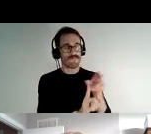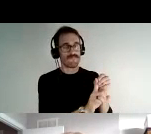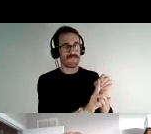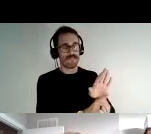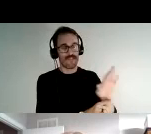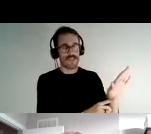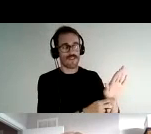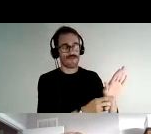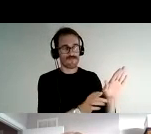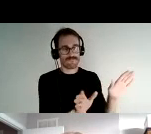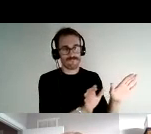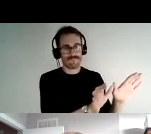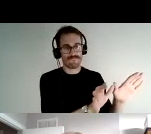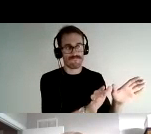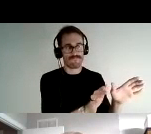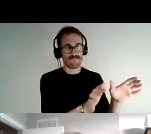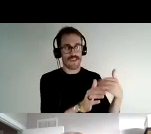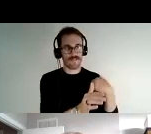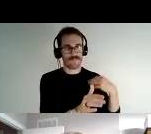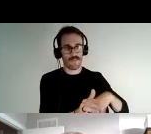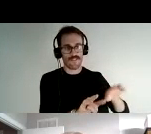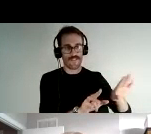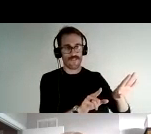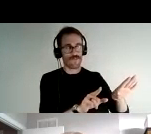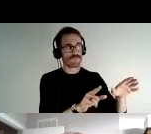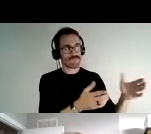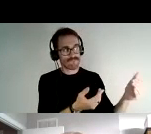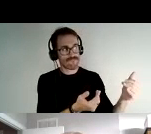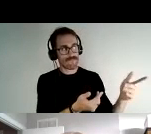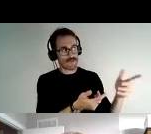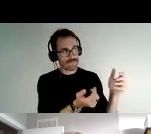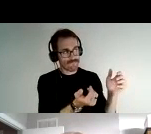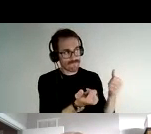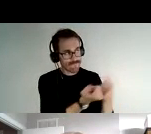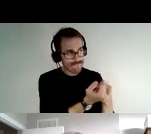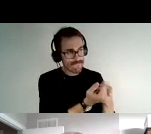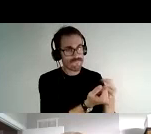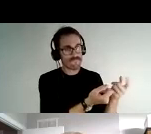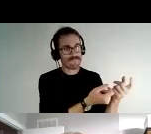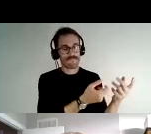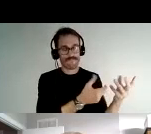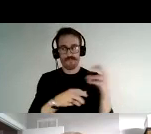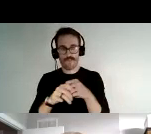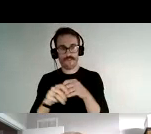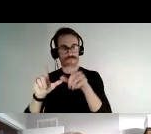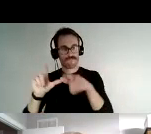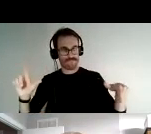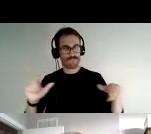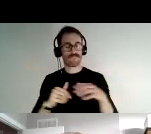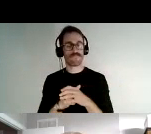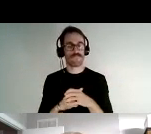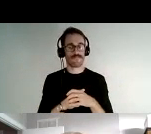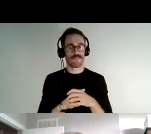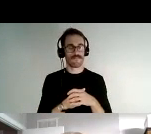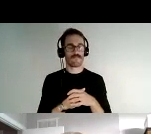debate. And it's not specific to the LGBT communities. I know within the people of color communities, we talk about that all